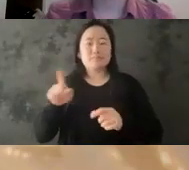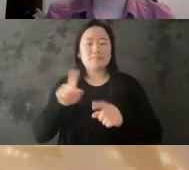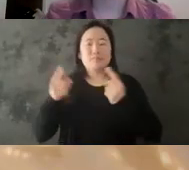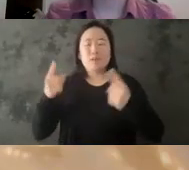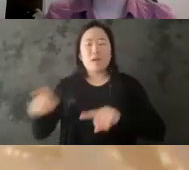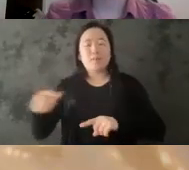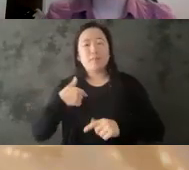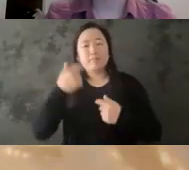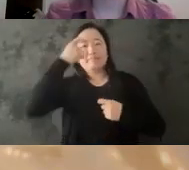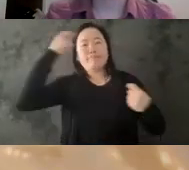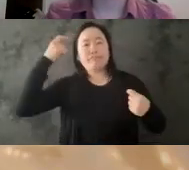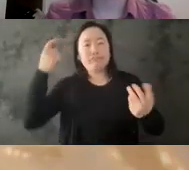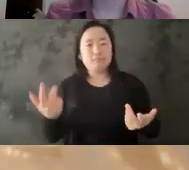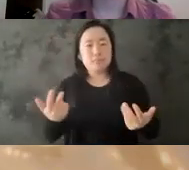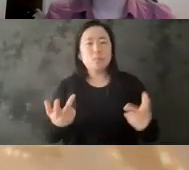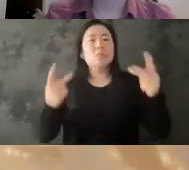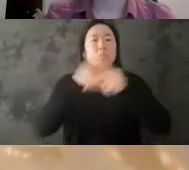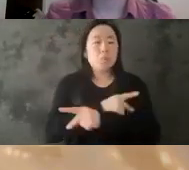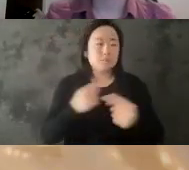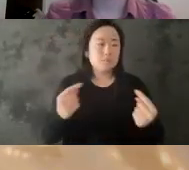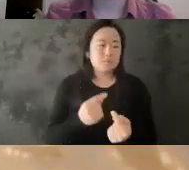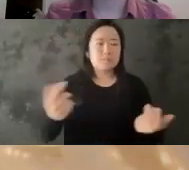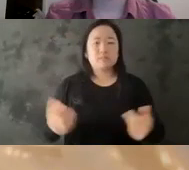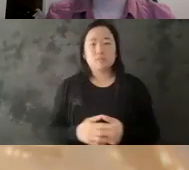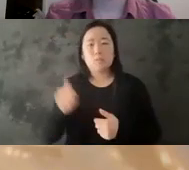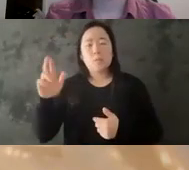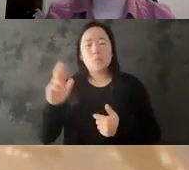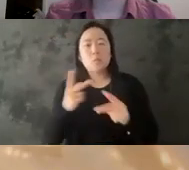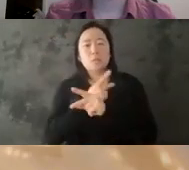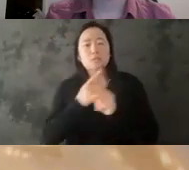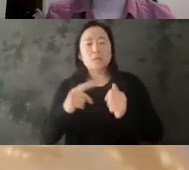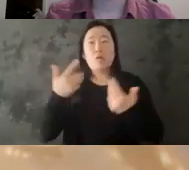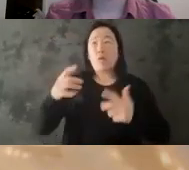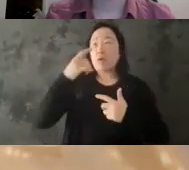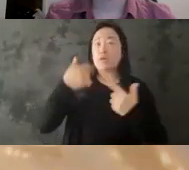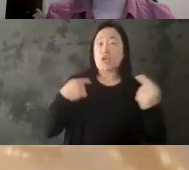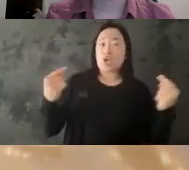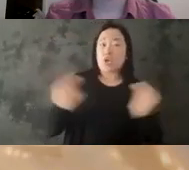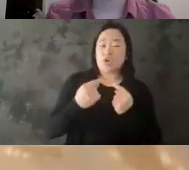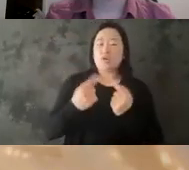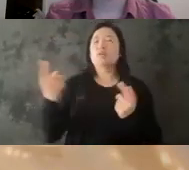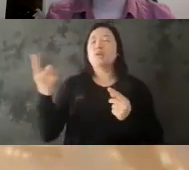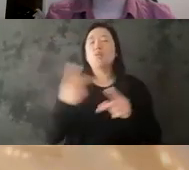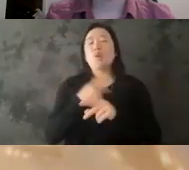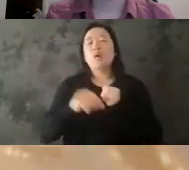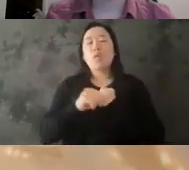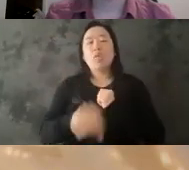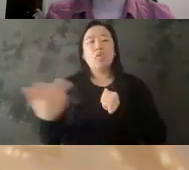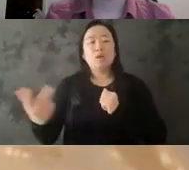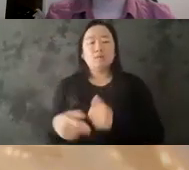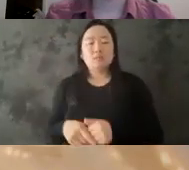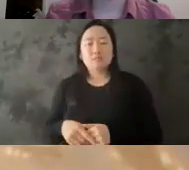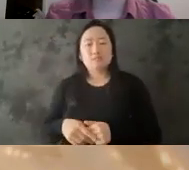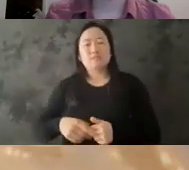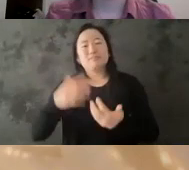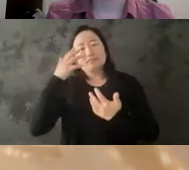re-traumatizing or causing more harm or exacerbating the harm that was already caused to them. And unfortunately, that's